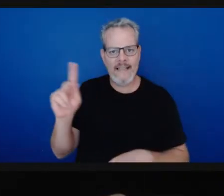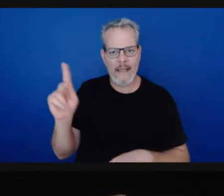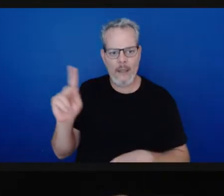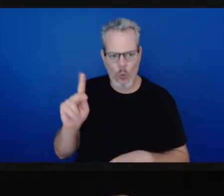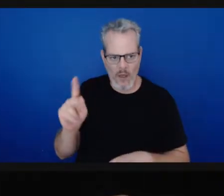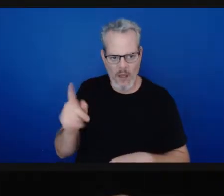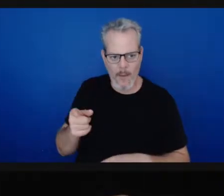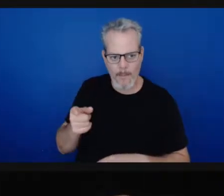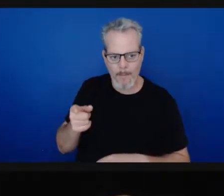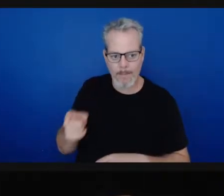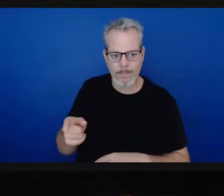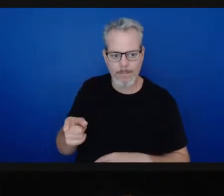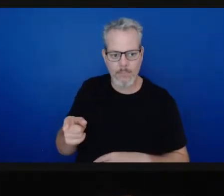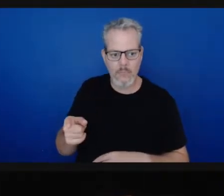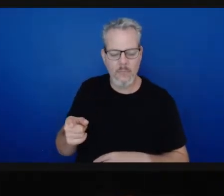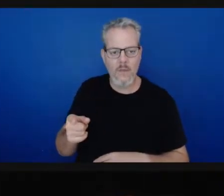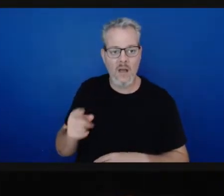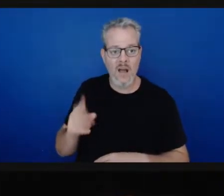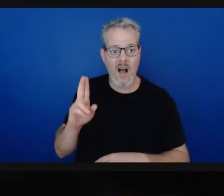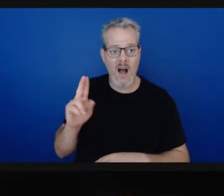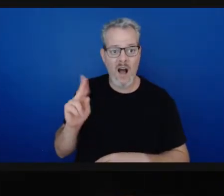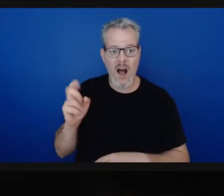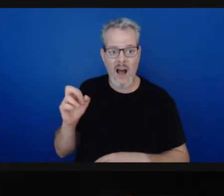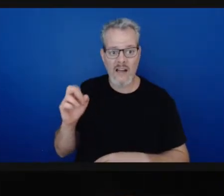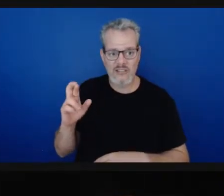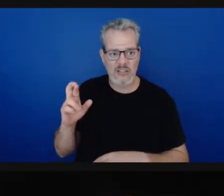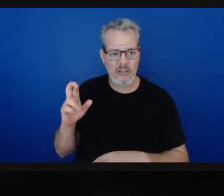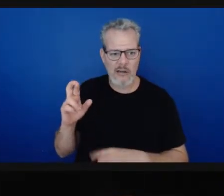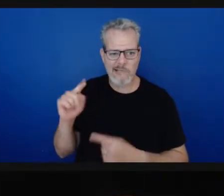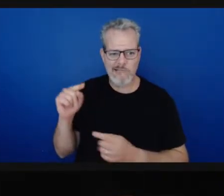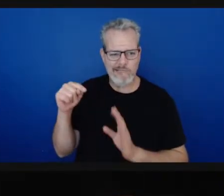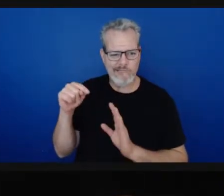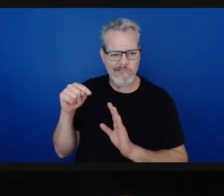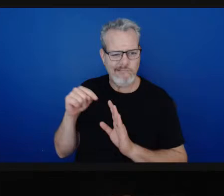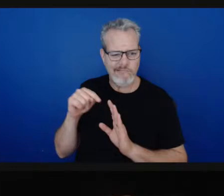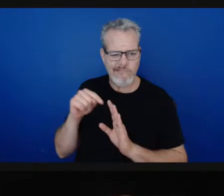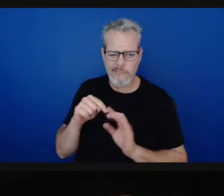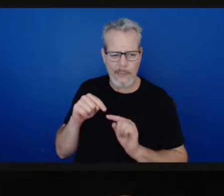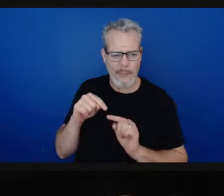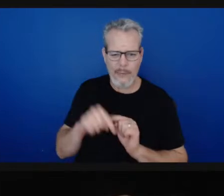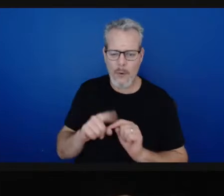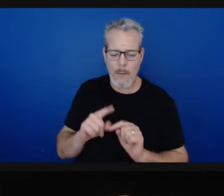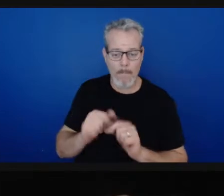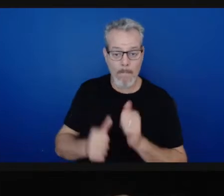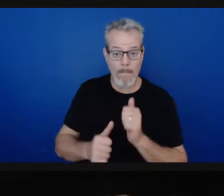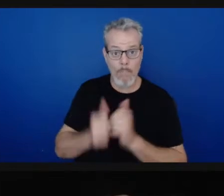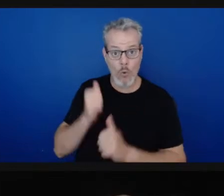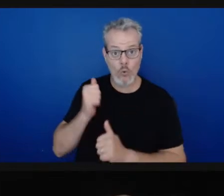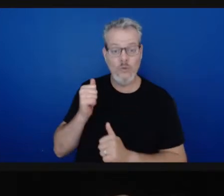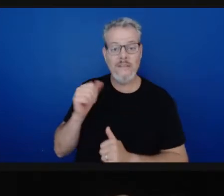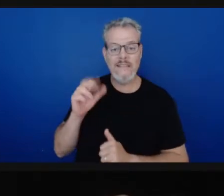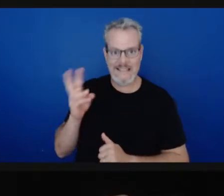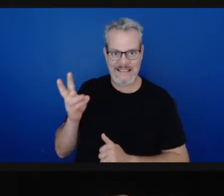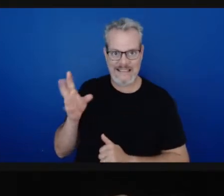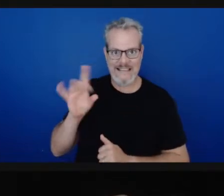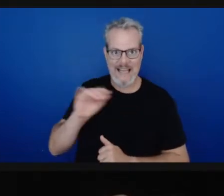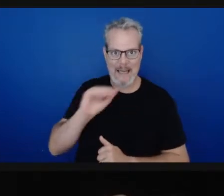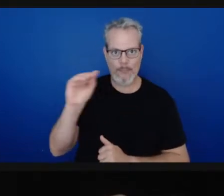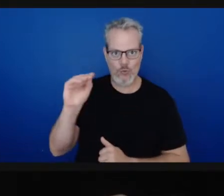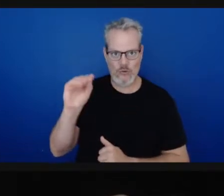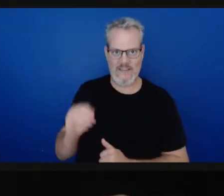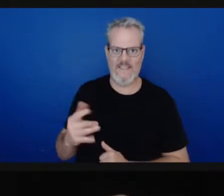The under is losing a little bit of favor, but it's still the strong lead at 68%, taking the